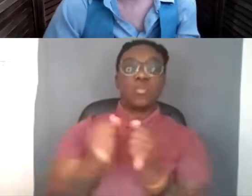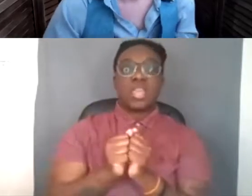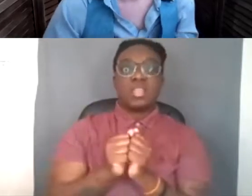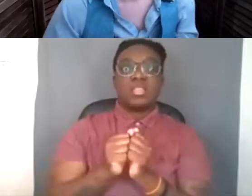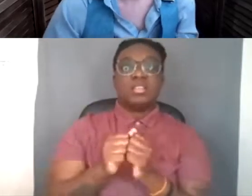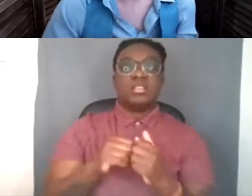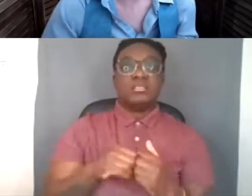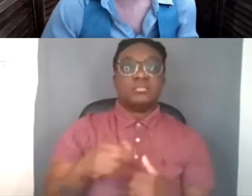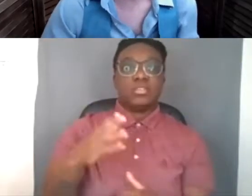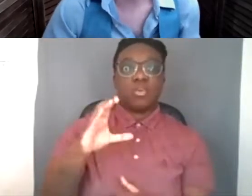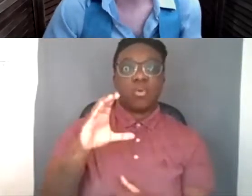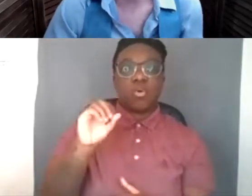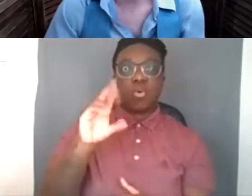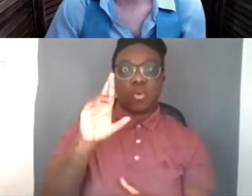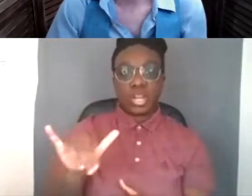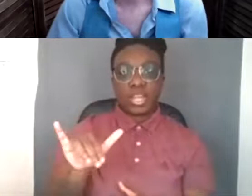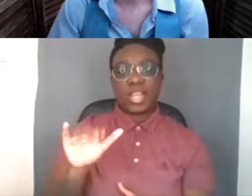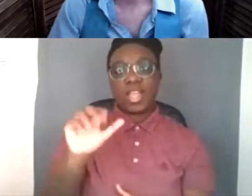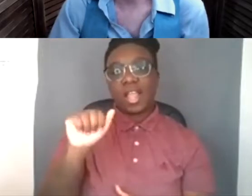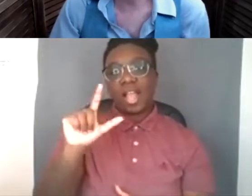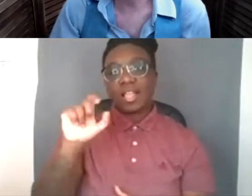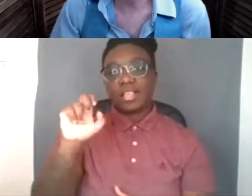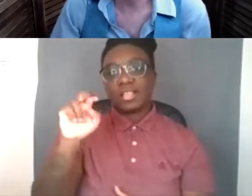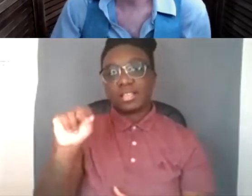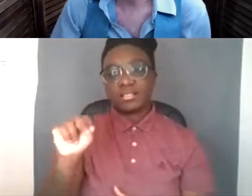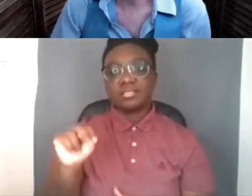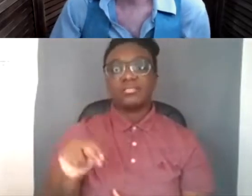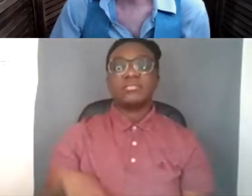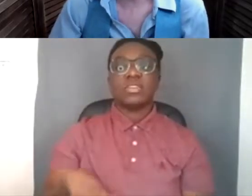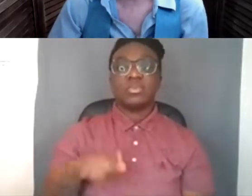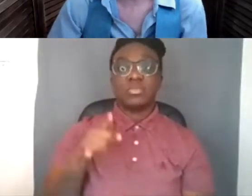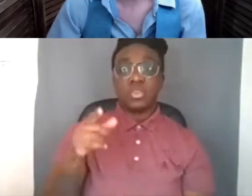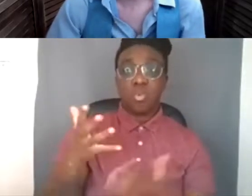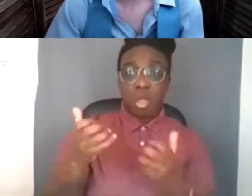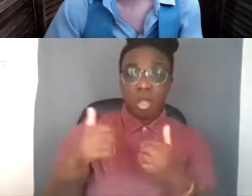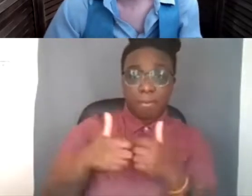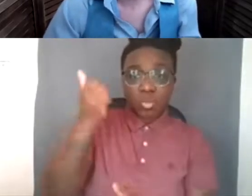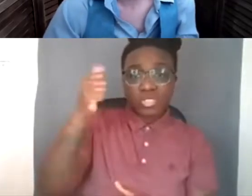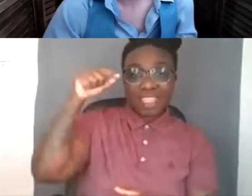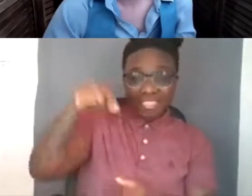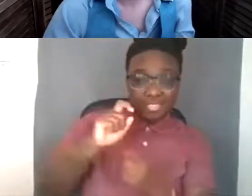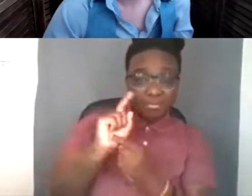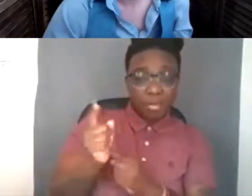way. What do you want the most at this moment in your life?